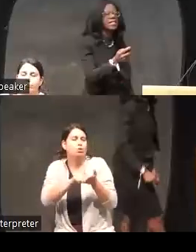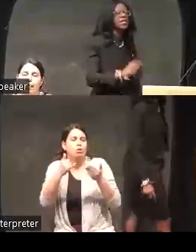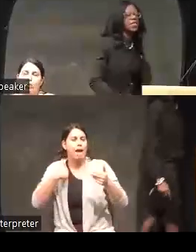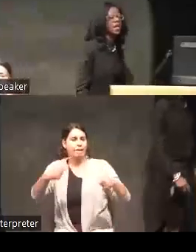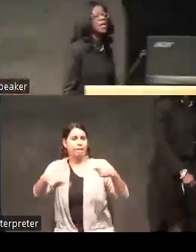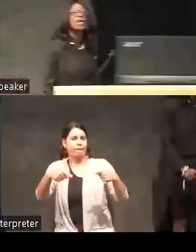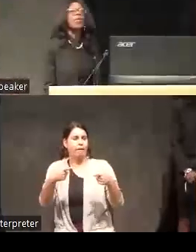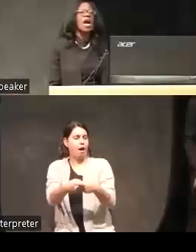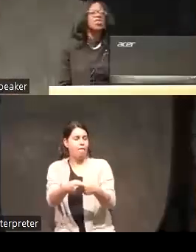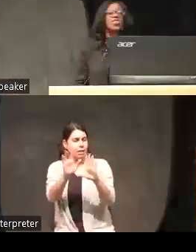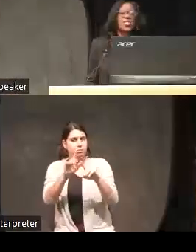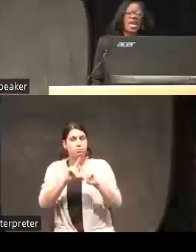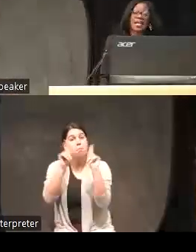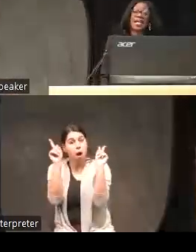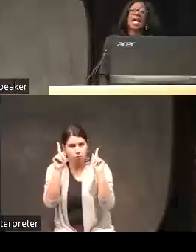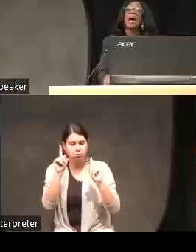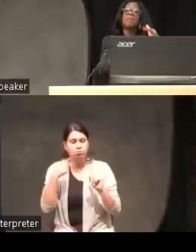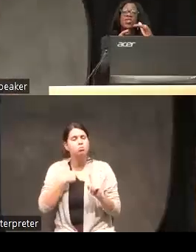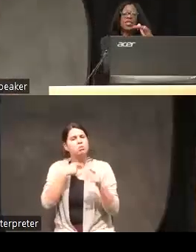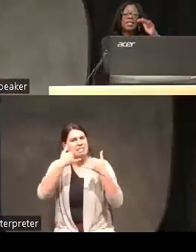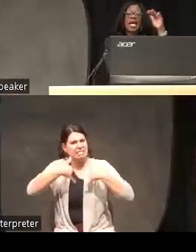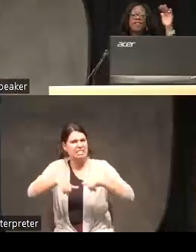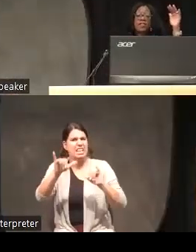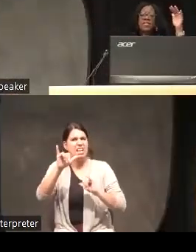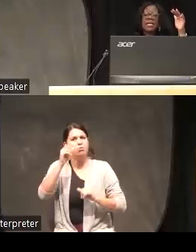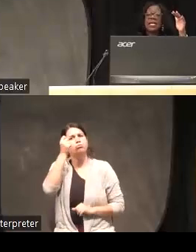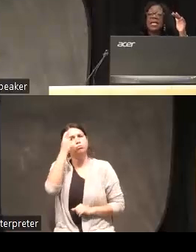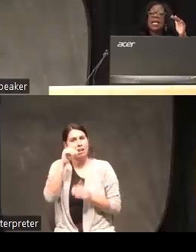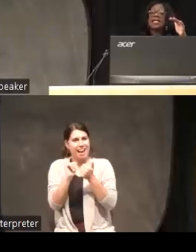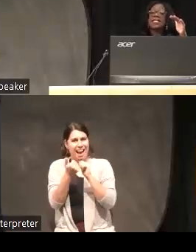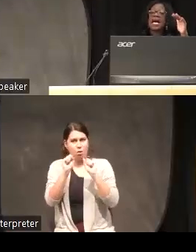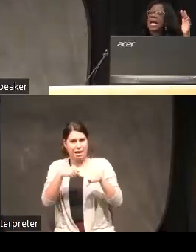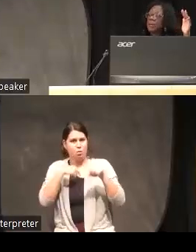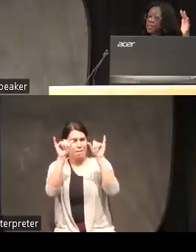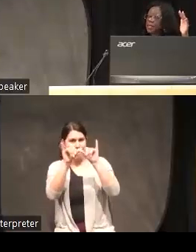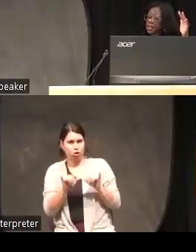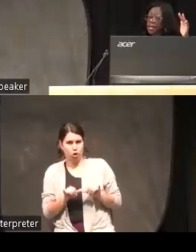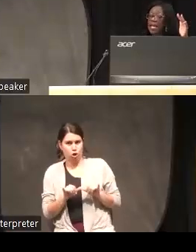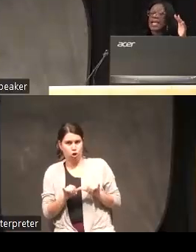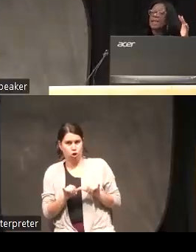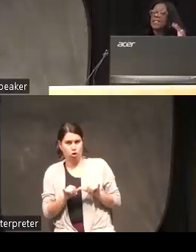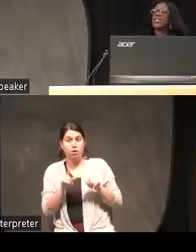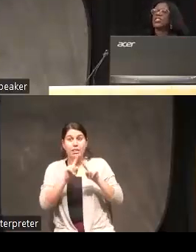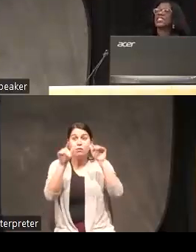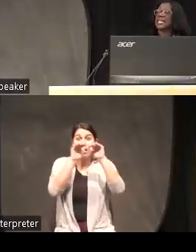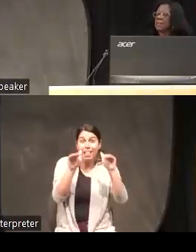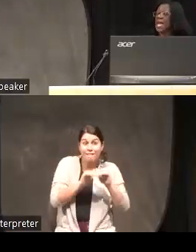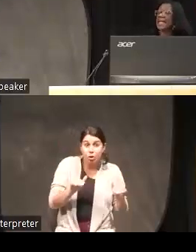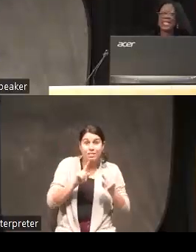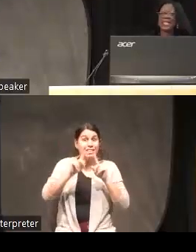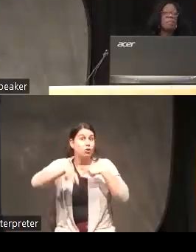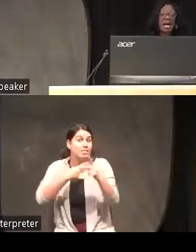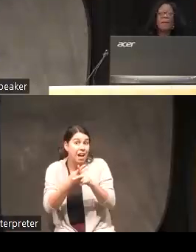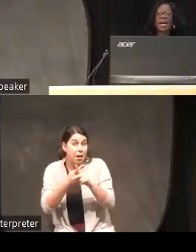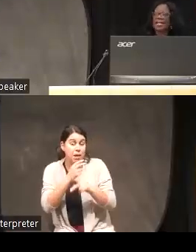I still think that we understand how to measure levels and types, and I'm going to suggest impact.